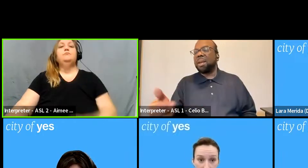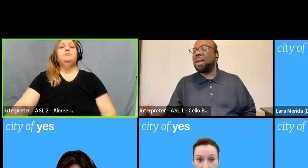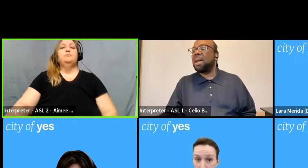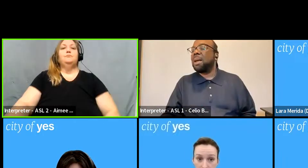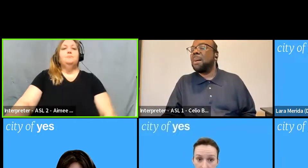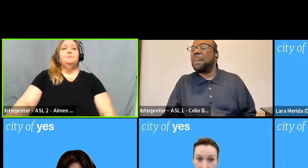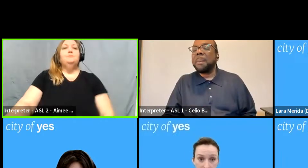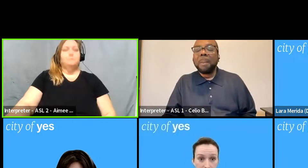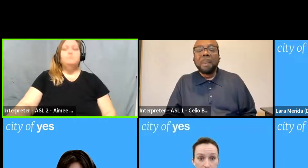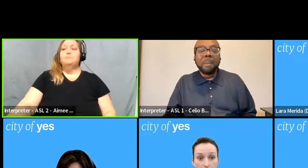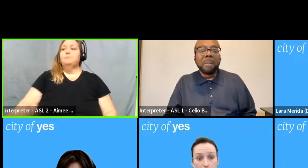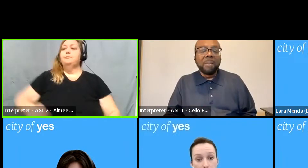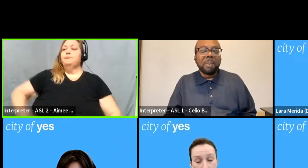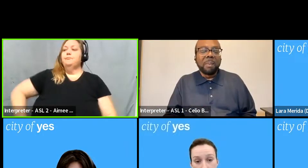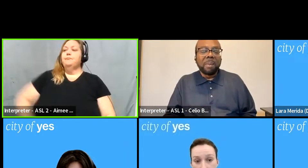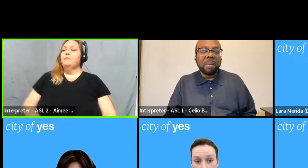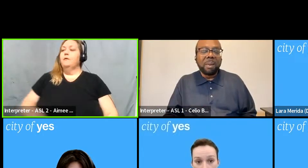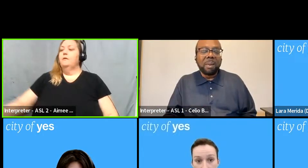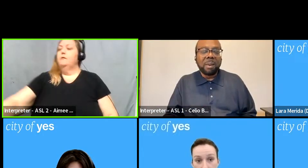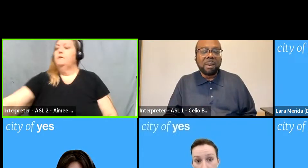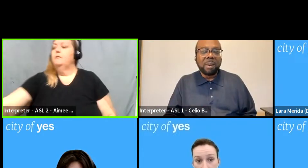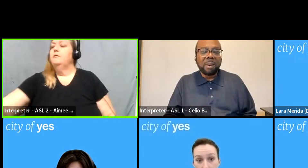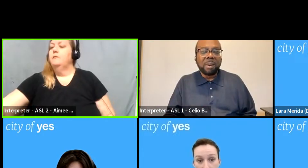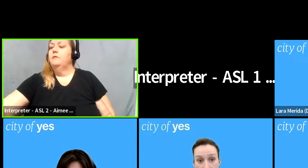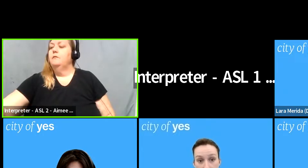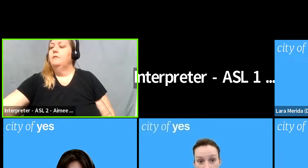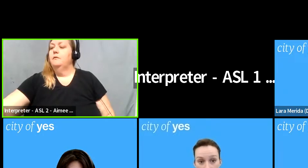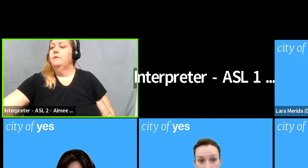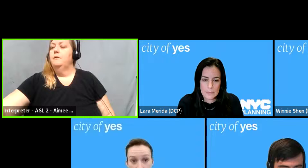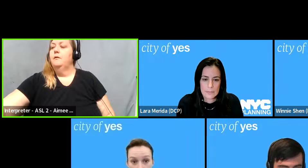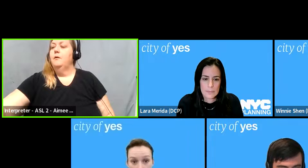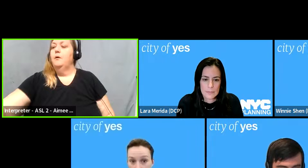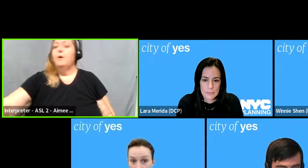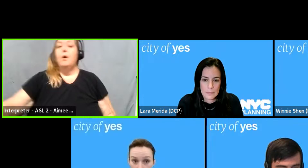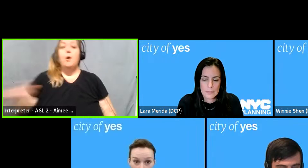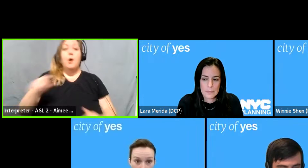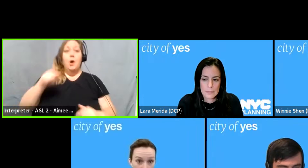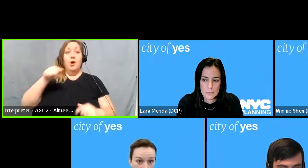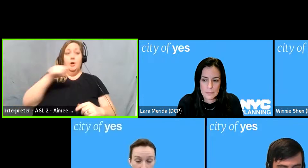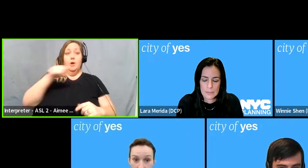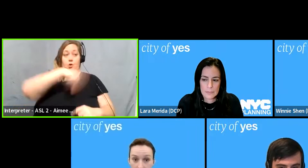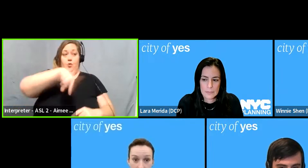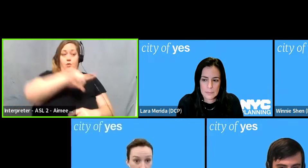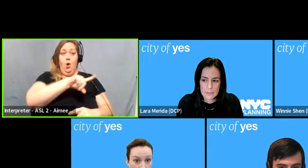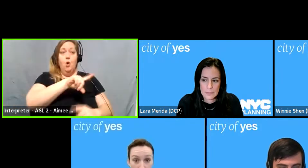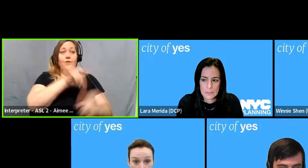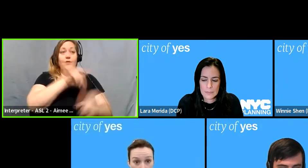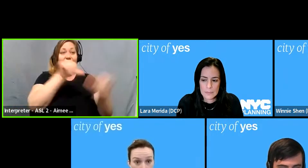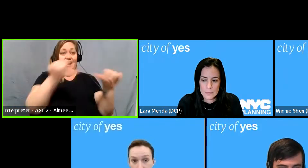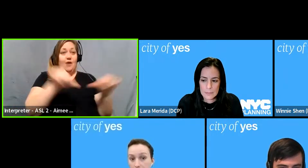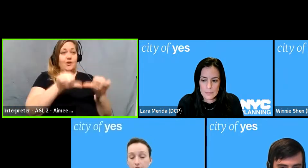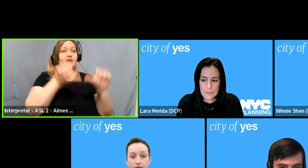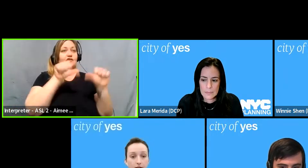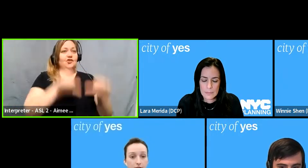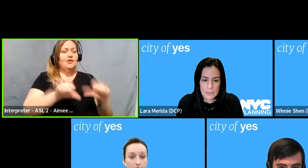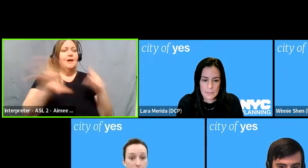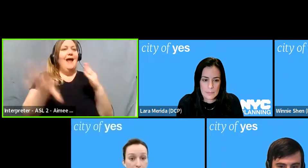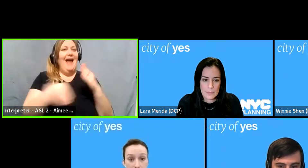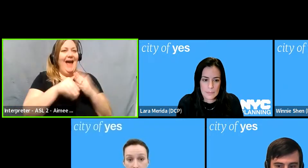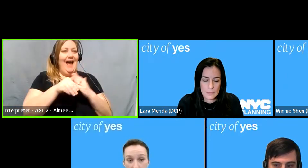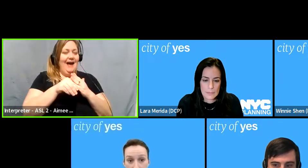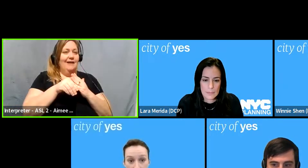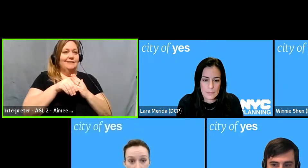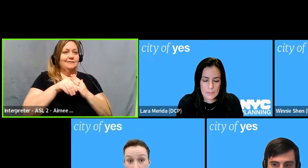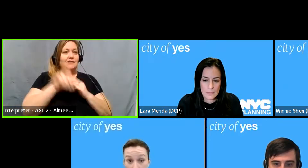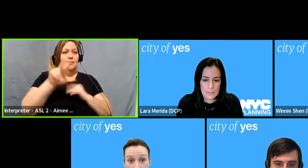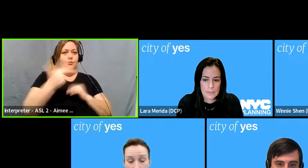single family districts, but do exist, those areas would be able to add a transit oriented development building, three story apartment building. Um,